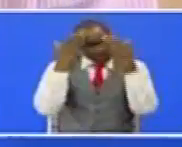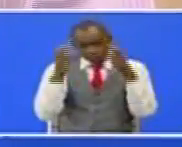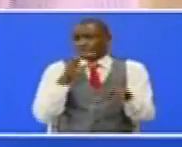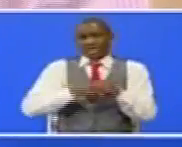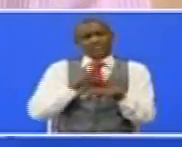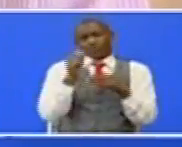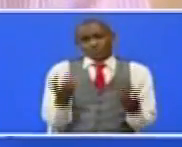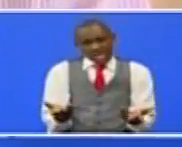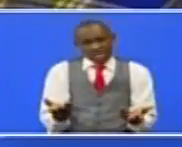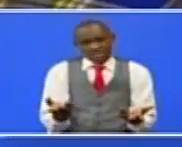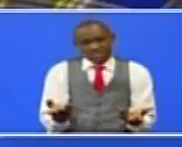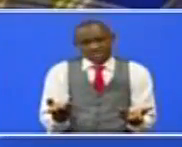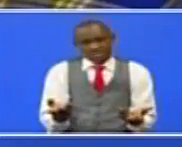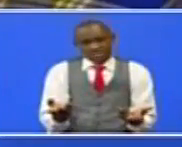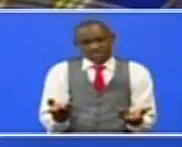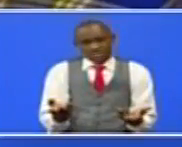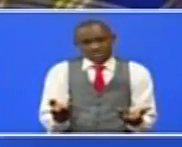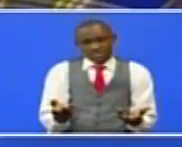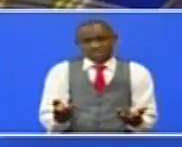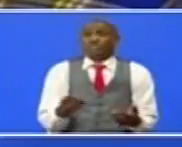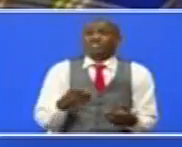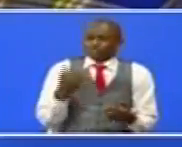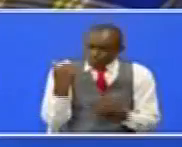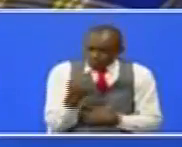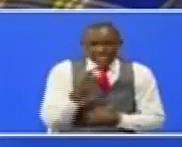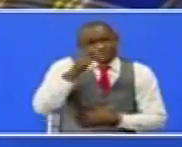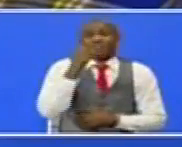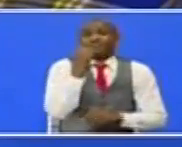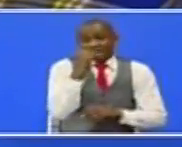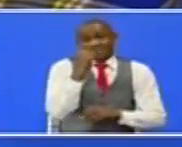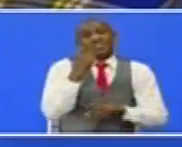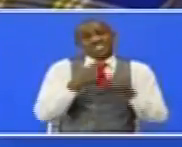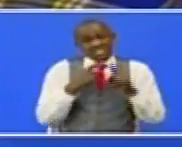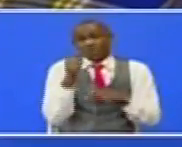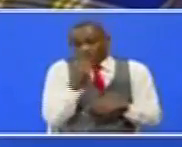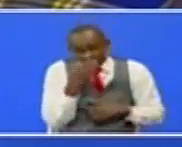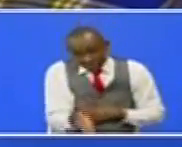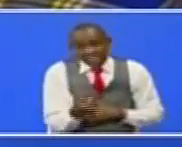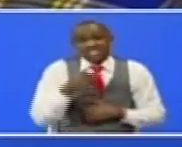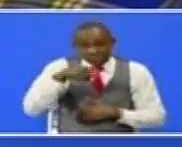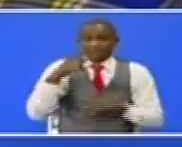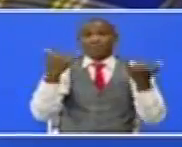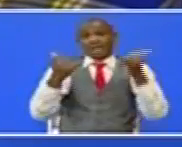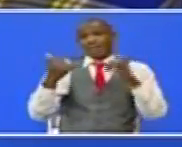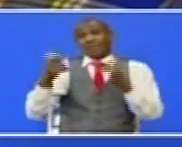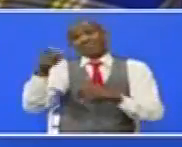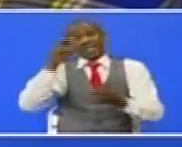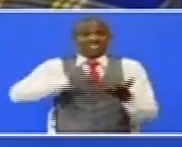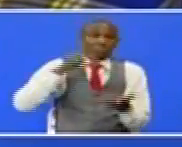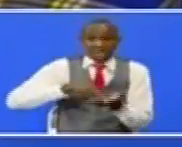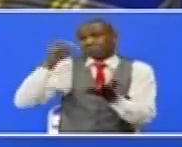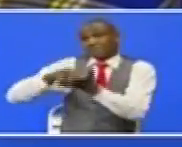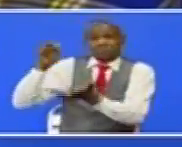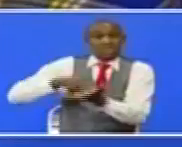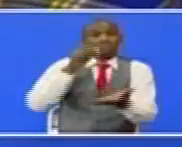wapi. Atujui. You find that children under 5 years, mostly they go there and play. They like jumping up and